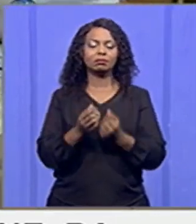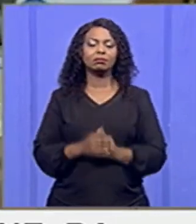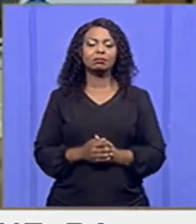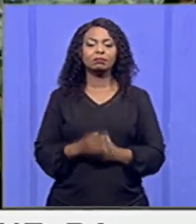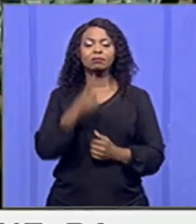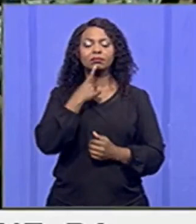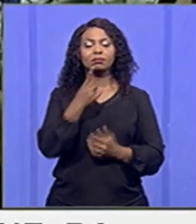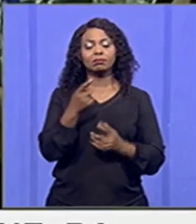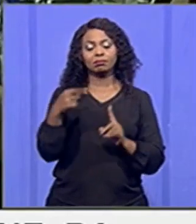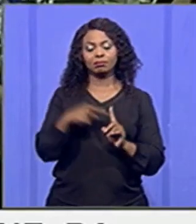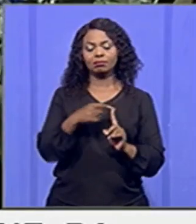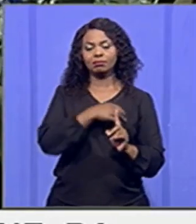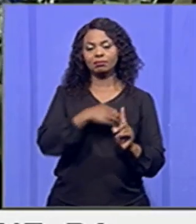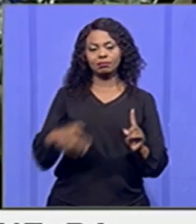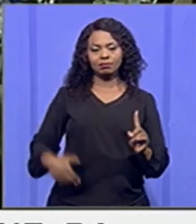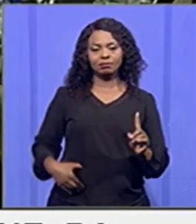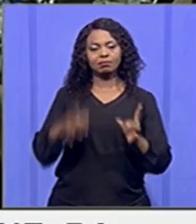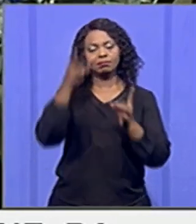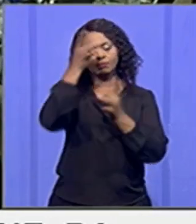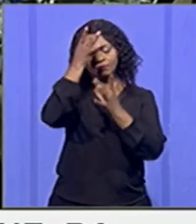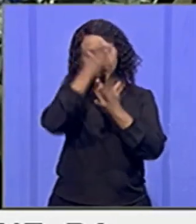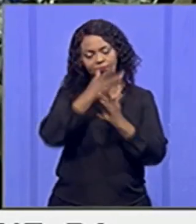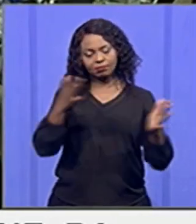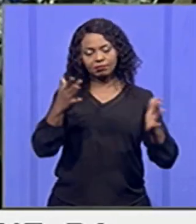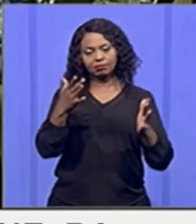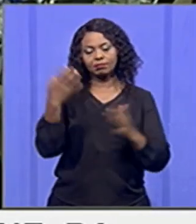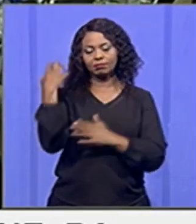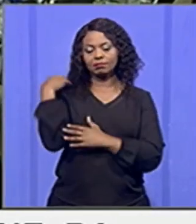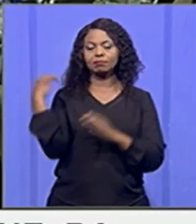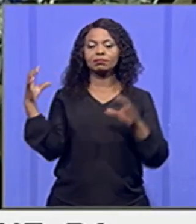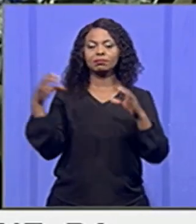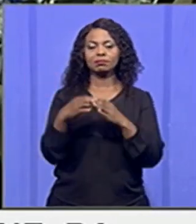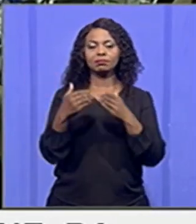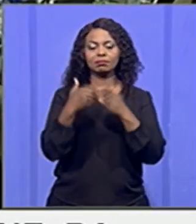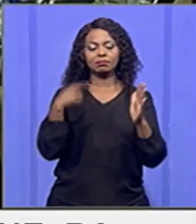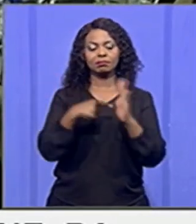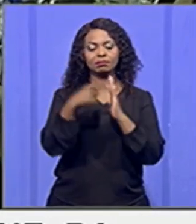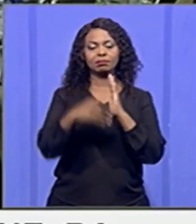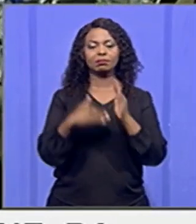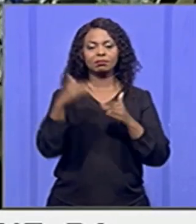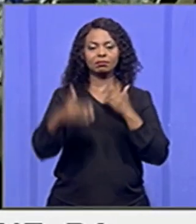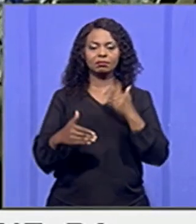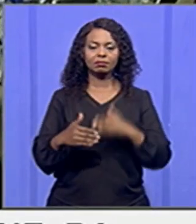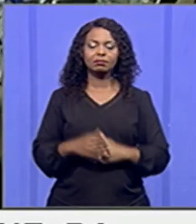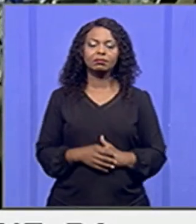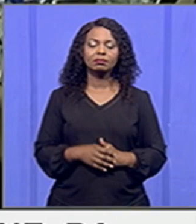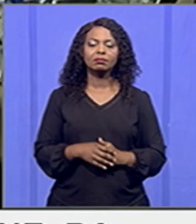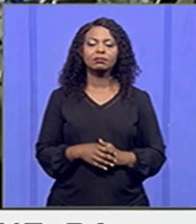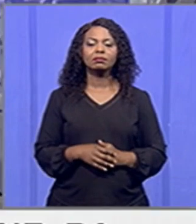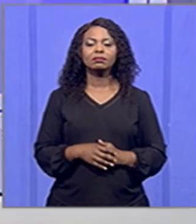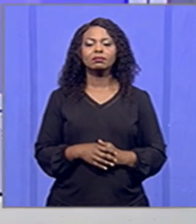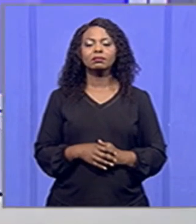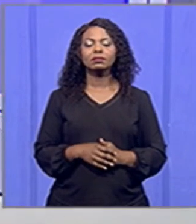gore mopresidente o tla itsisi kabinete ya gagwe pele beke eno e ya fifing.